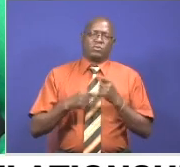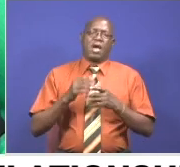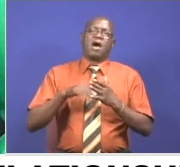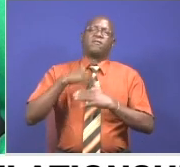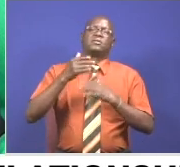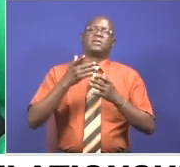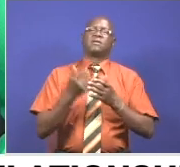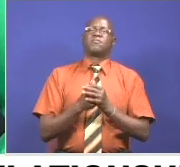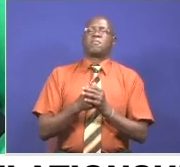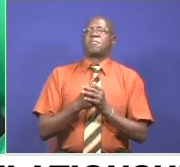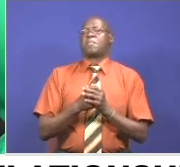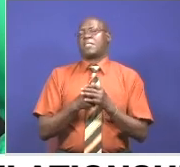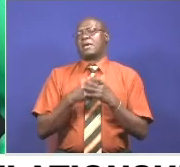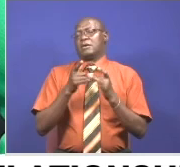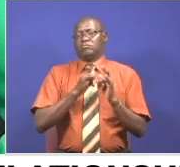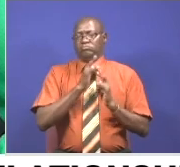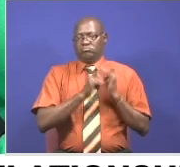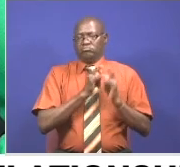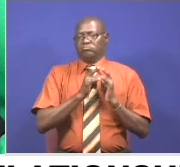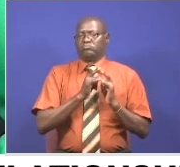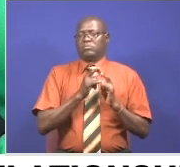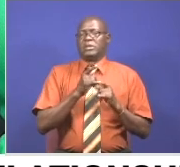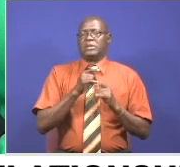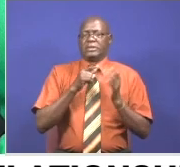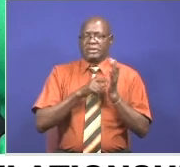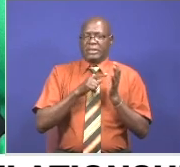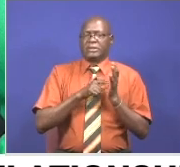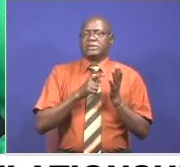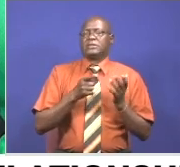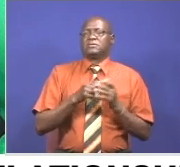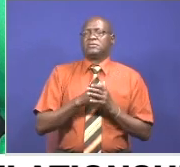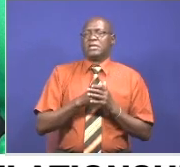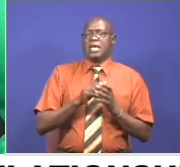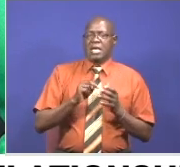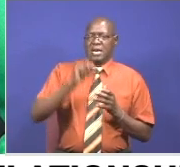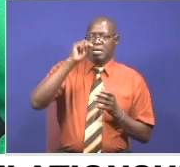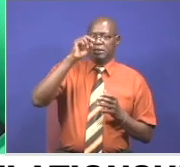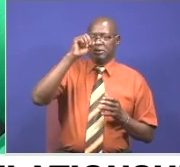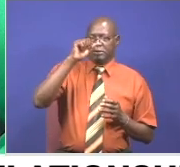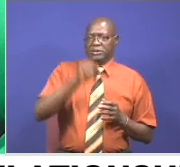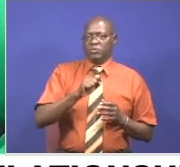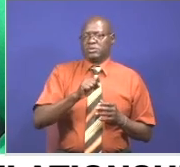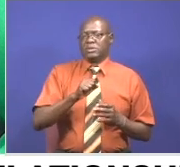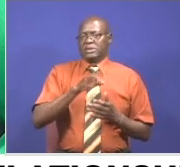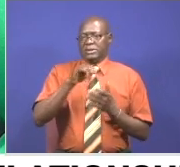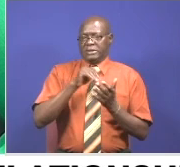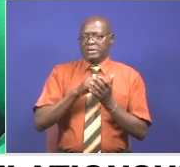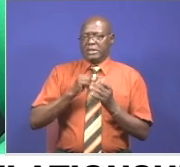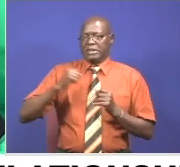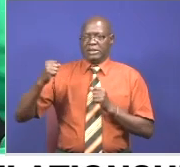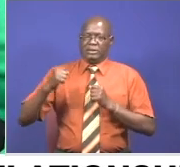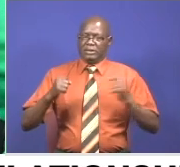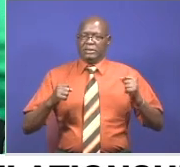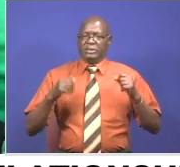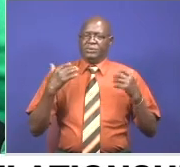We come back and there is debt left, right, and center. It's about the relationship more than just a day. That is why now